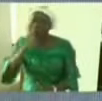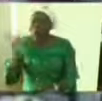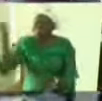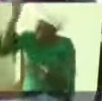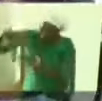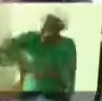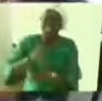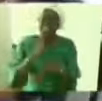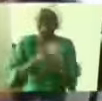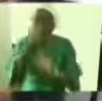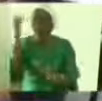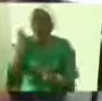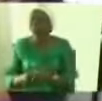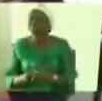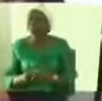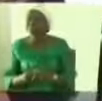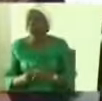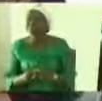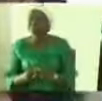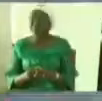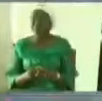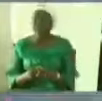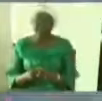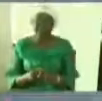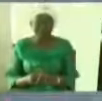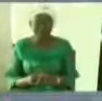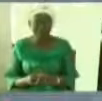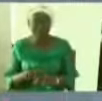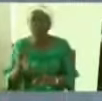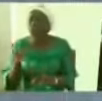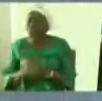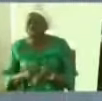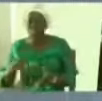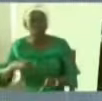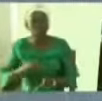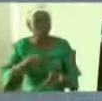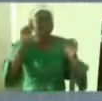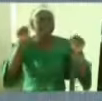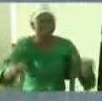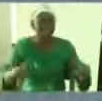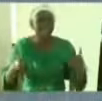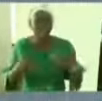yeah, so that we can have peace.